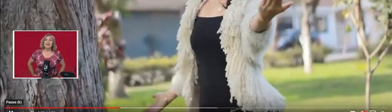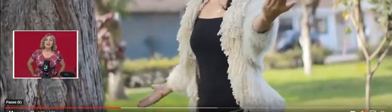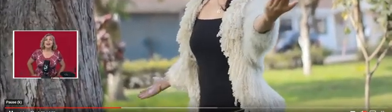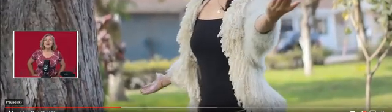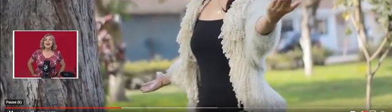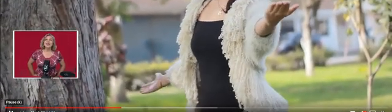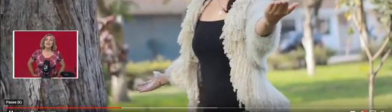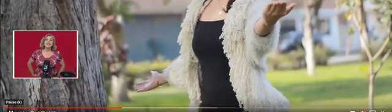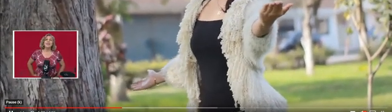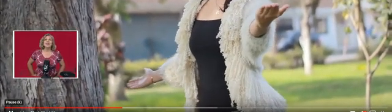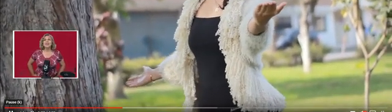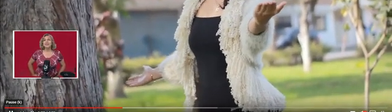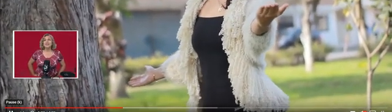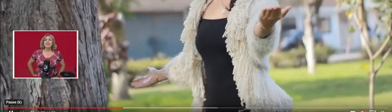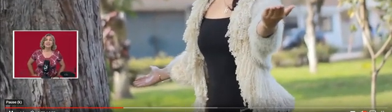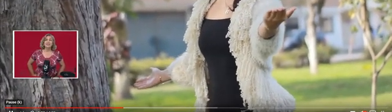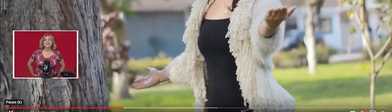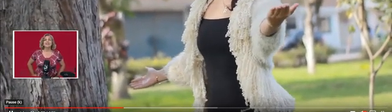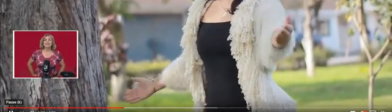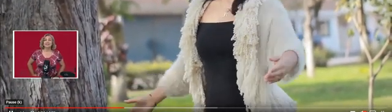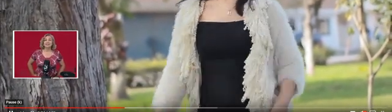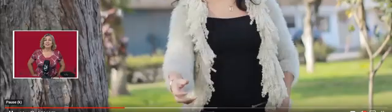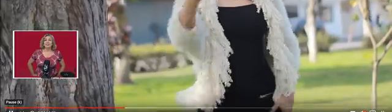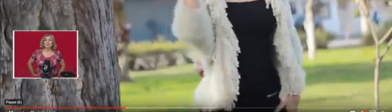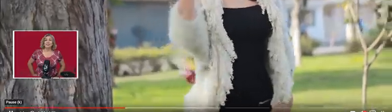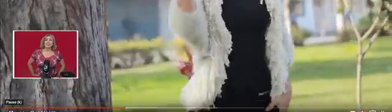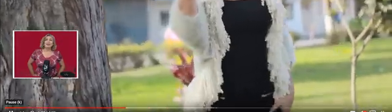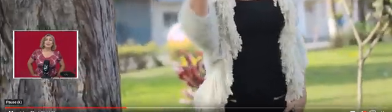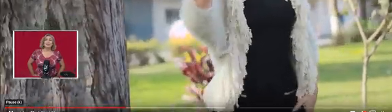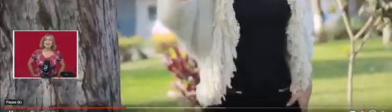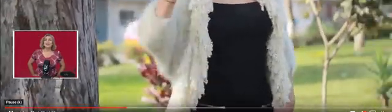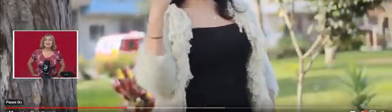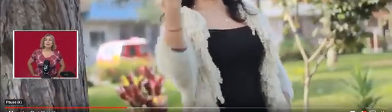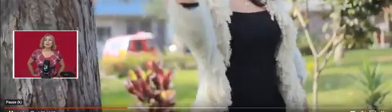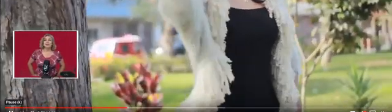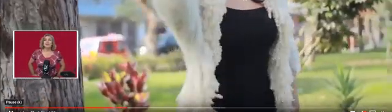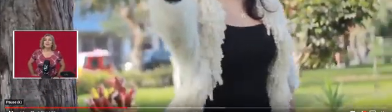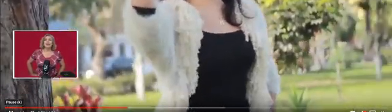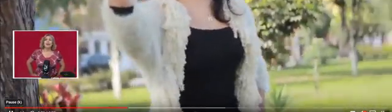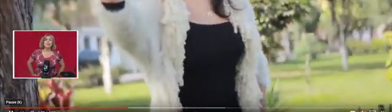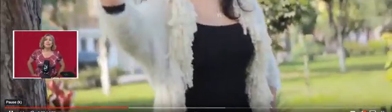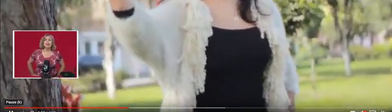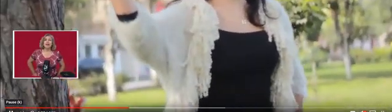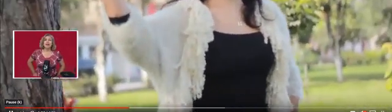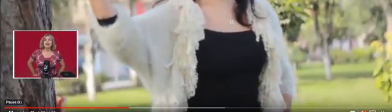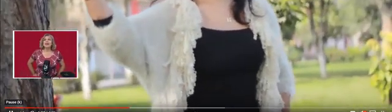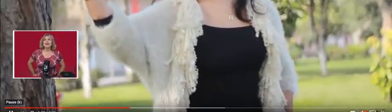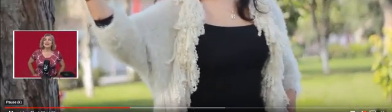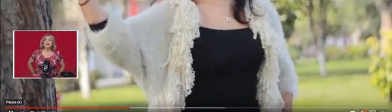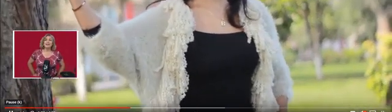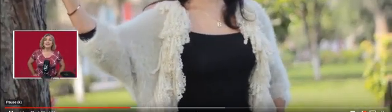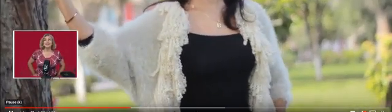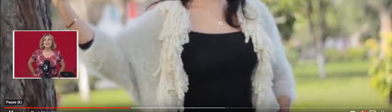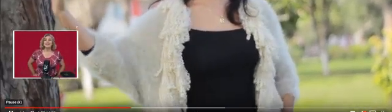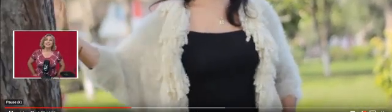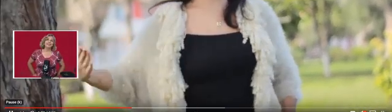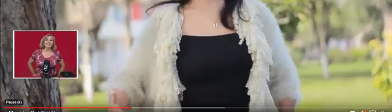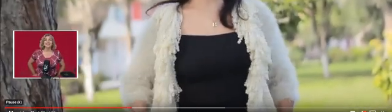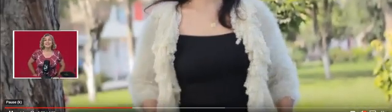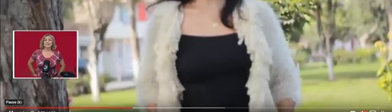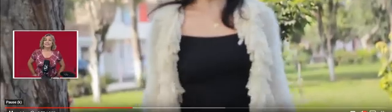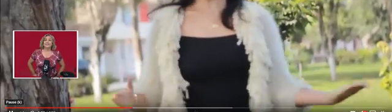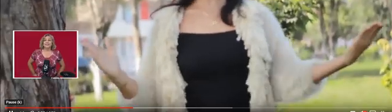ayudó mucho la conversación And I think that the conversation helped a lot este encuentro. with this meeting. Yo estoy